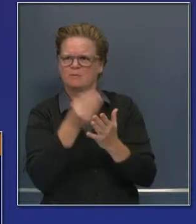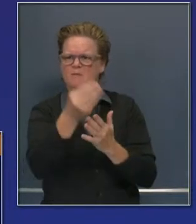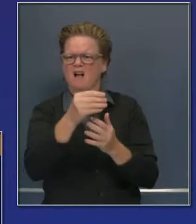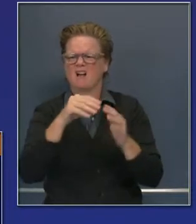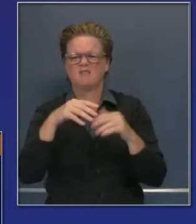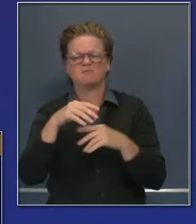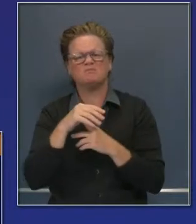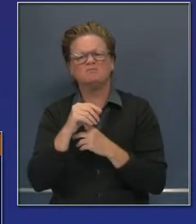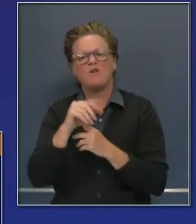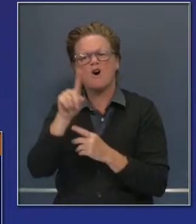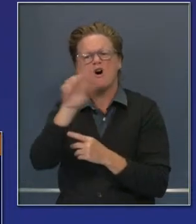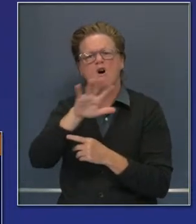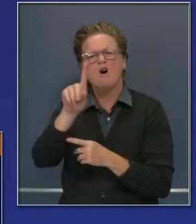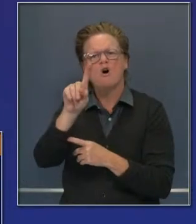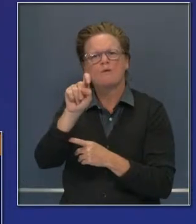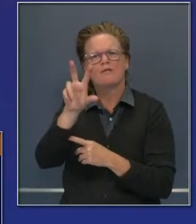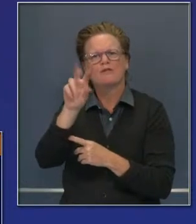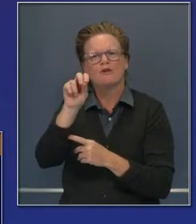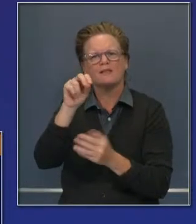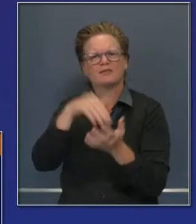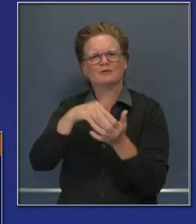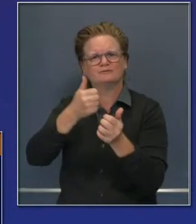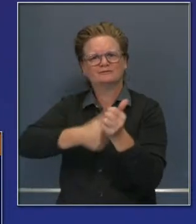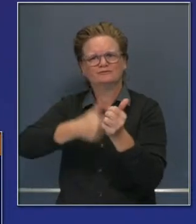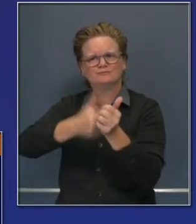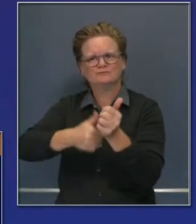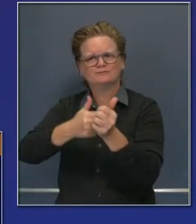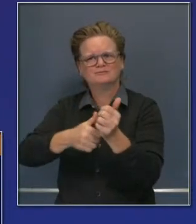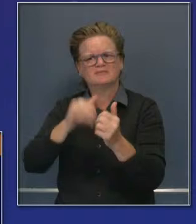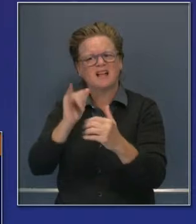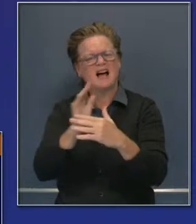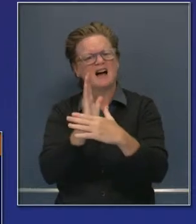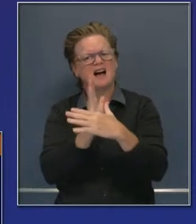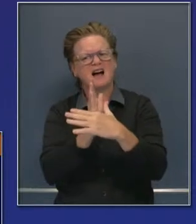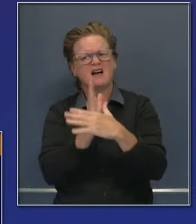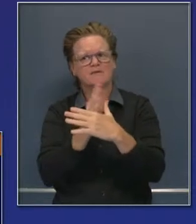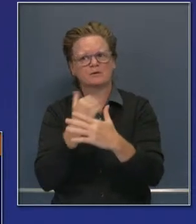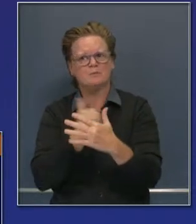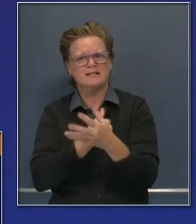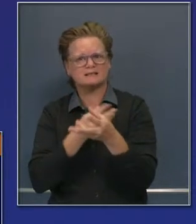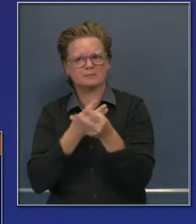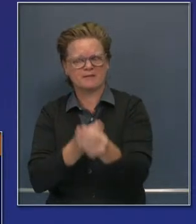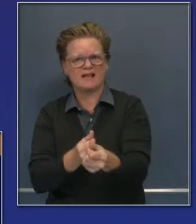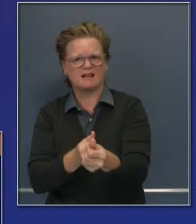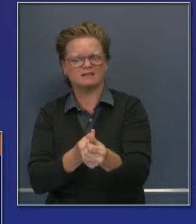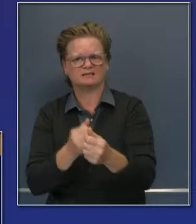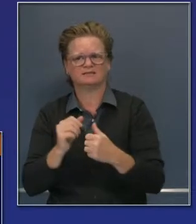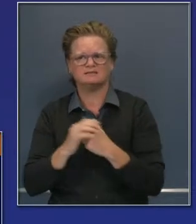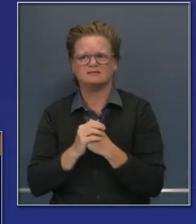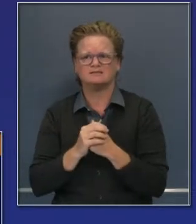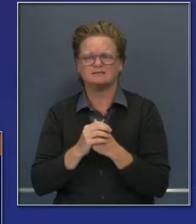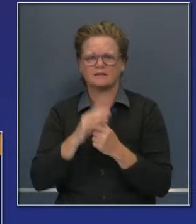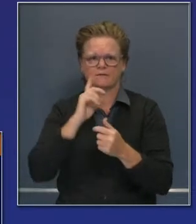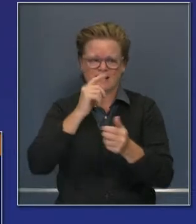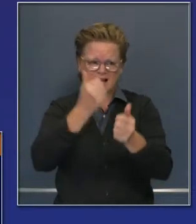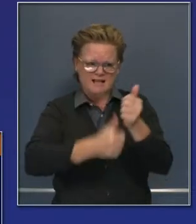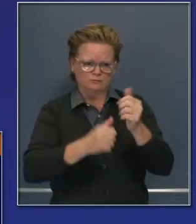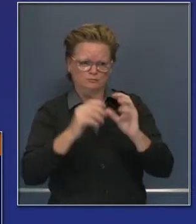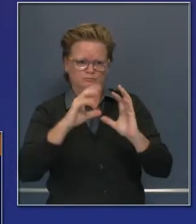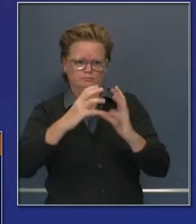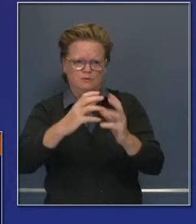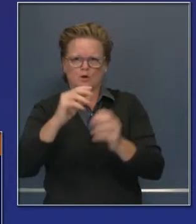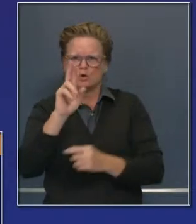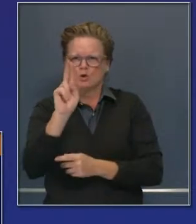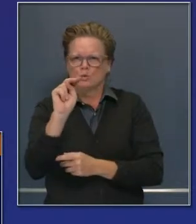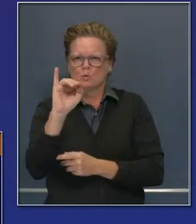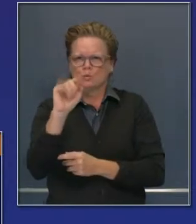about $150,000, but we're currently averaging $130,000 a unit. We think we can do more than